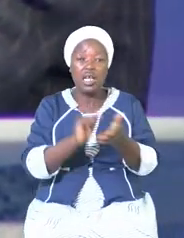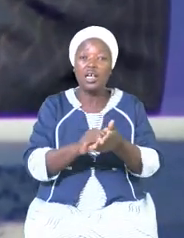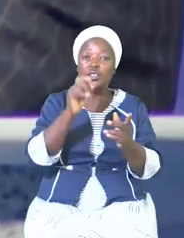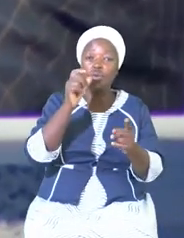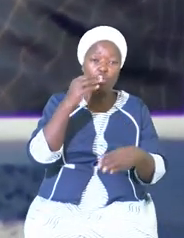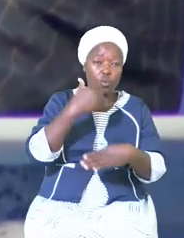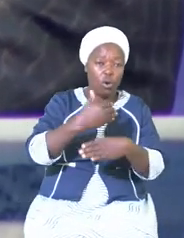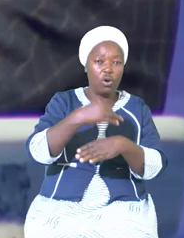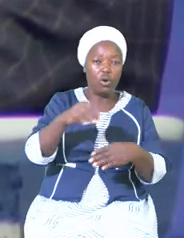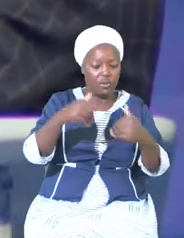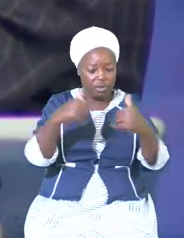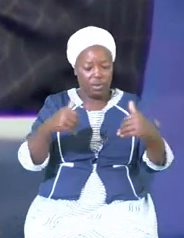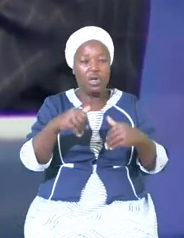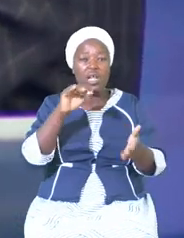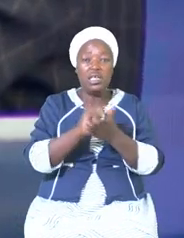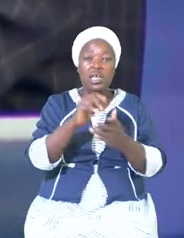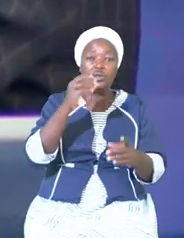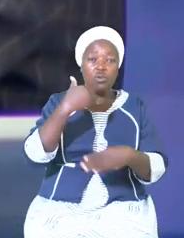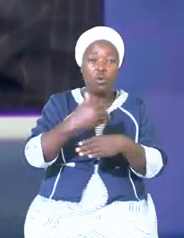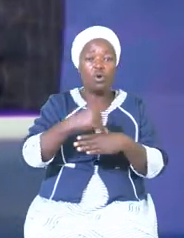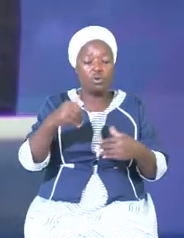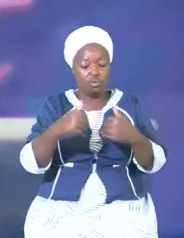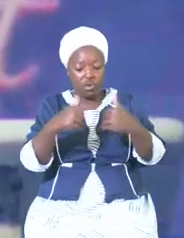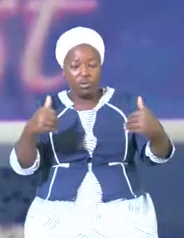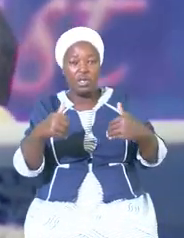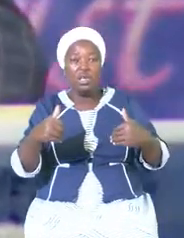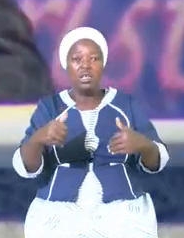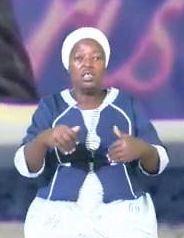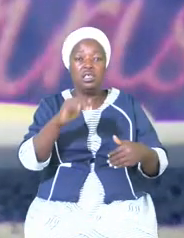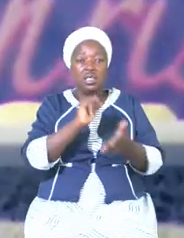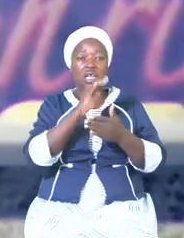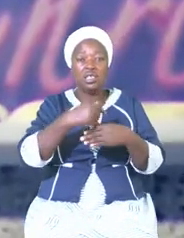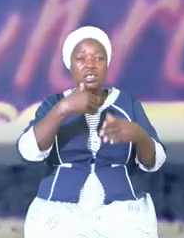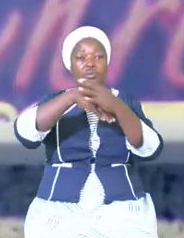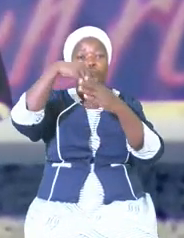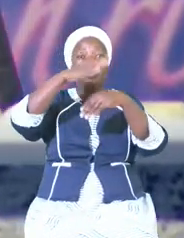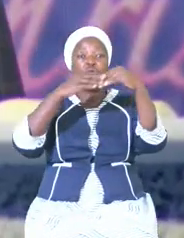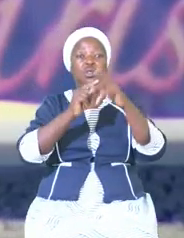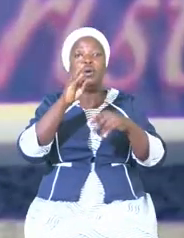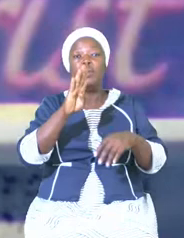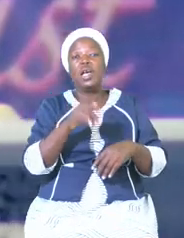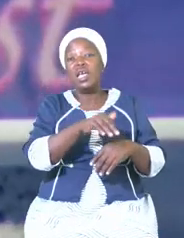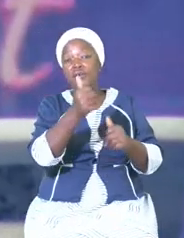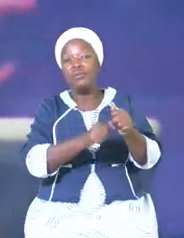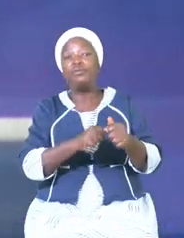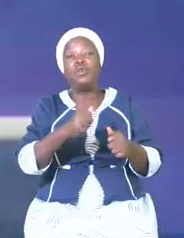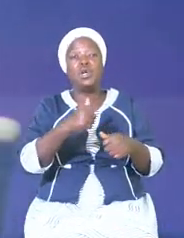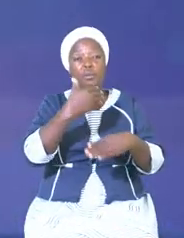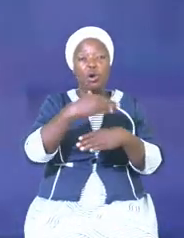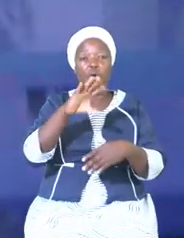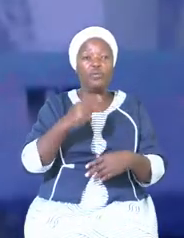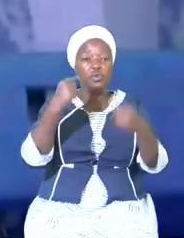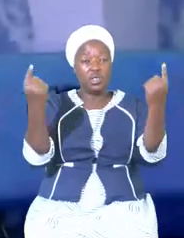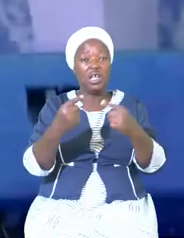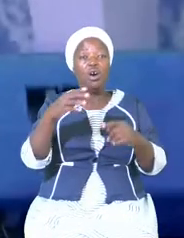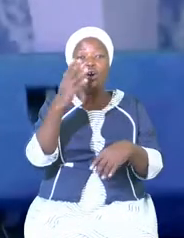partition, that wall of demarcation erected by every block of your sin, every block of your